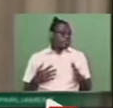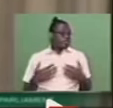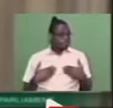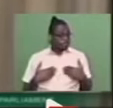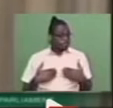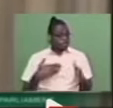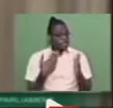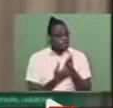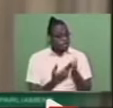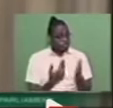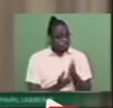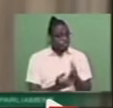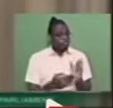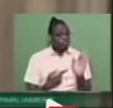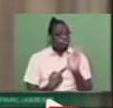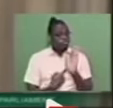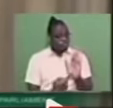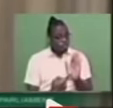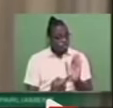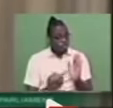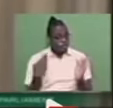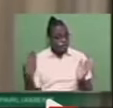into perspective, the 400